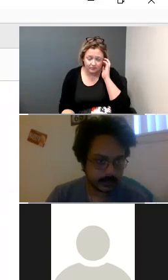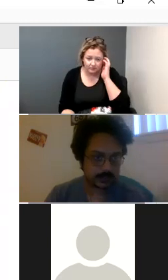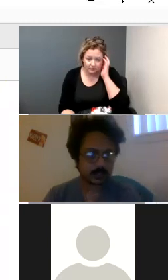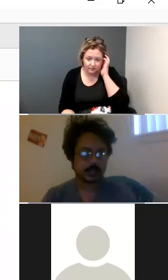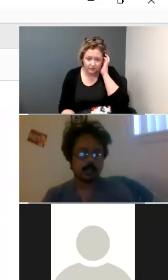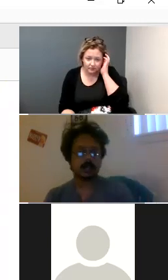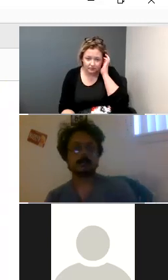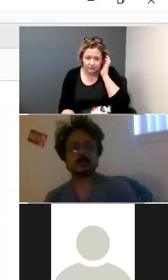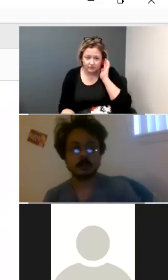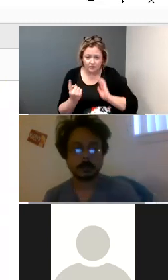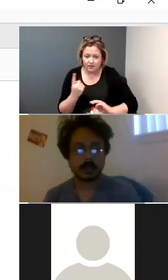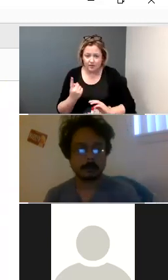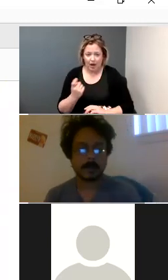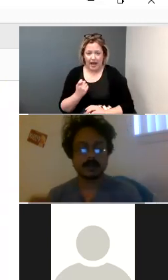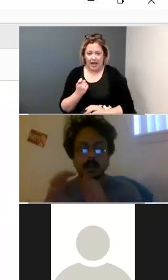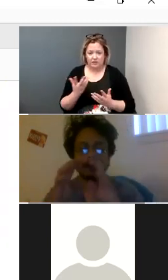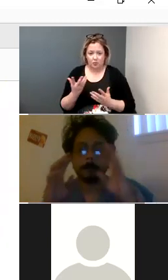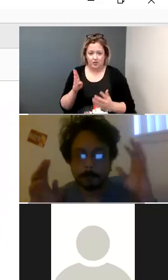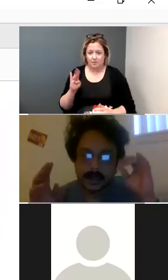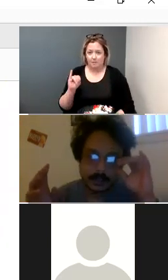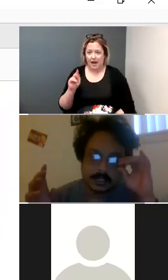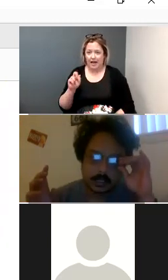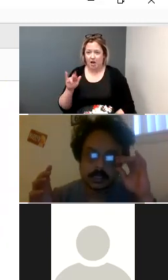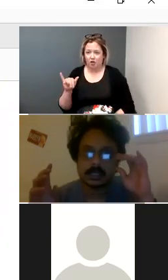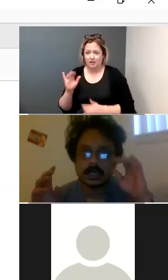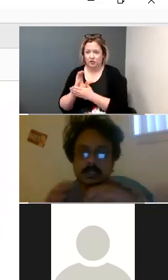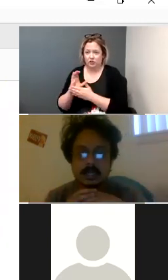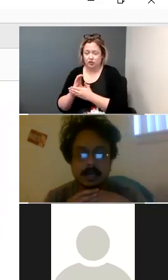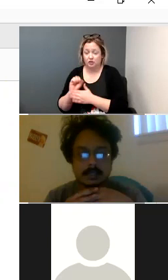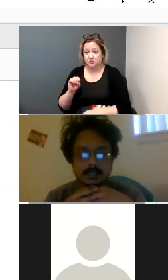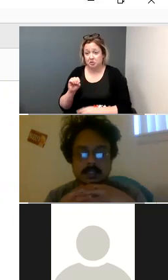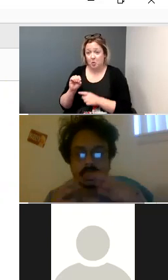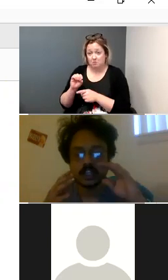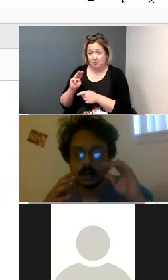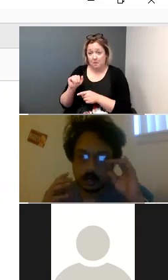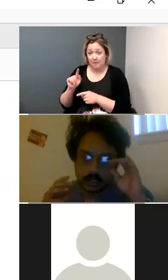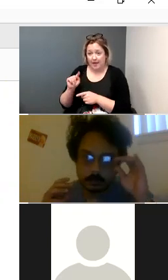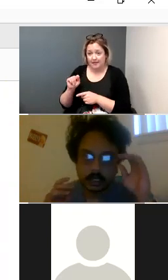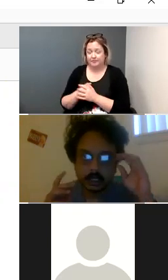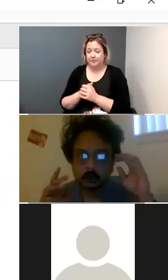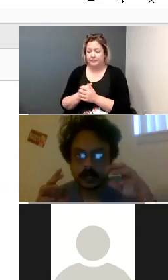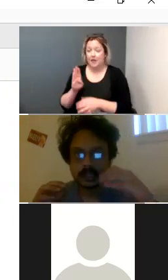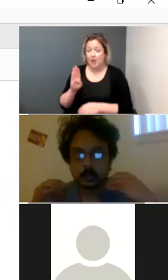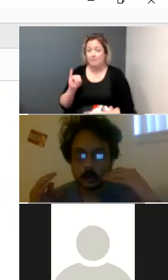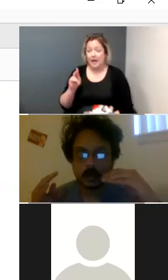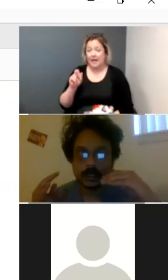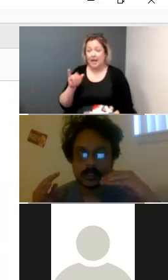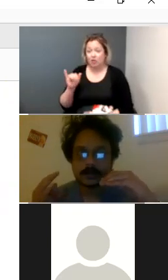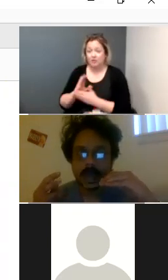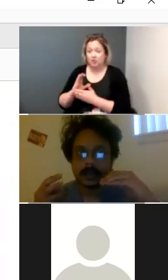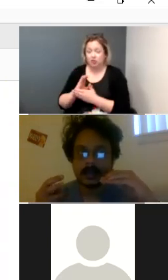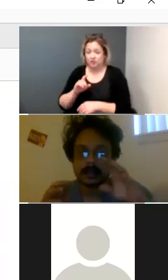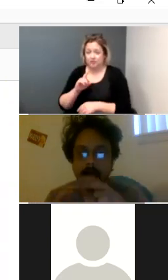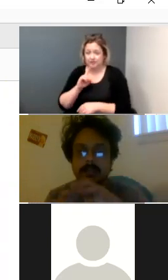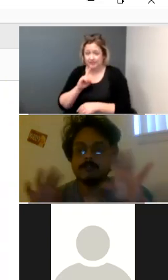What's binary search? Matt, binary search is a search algorithm where the goal